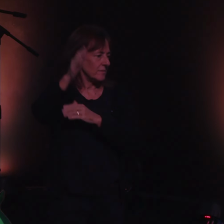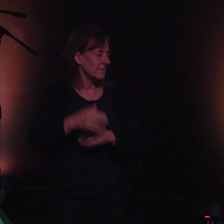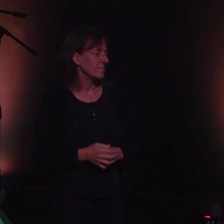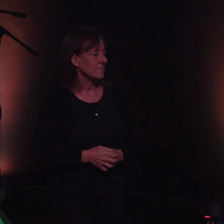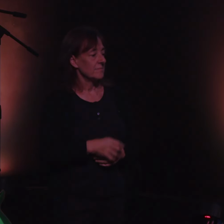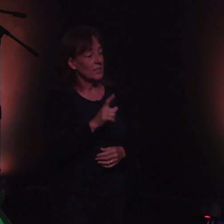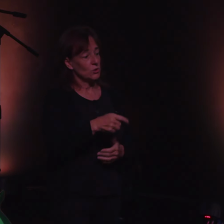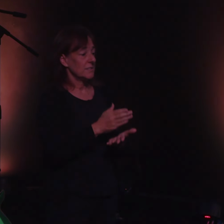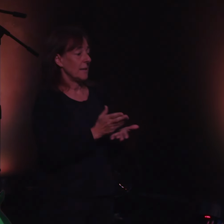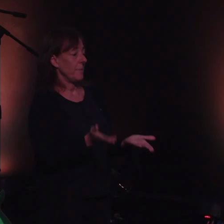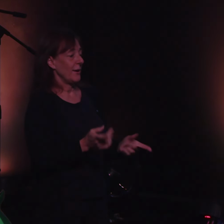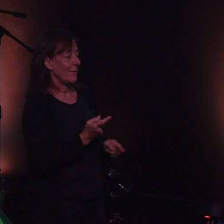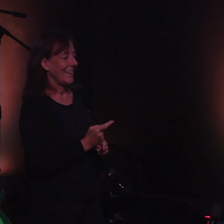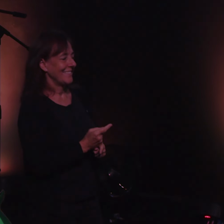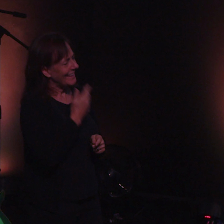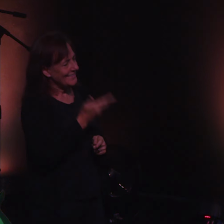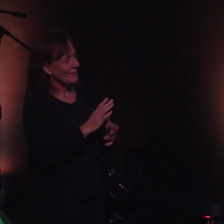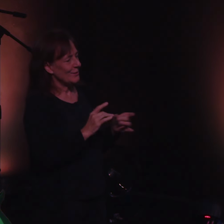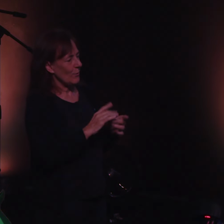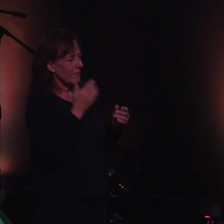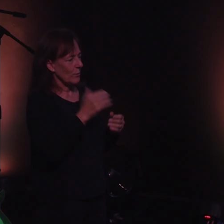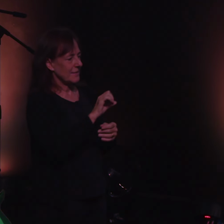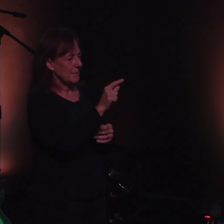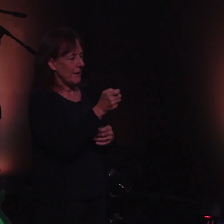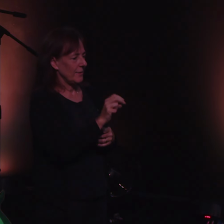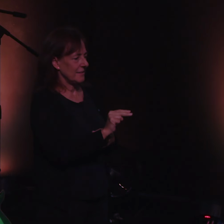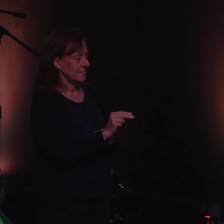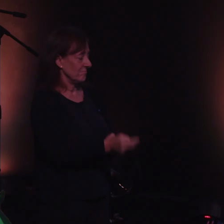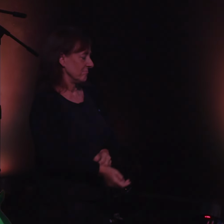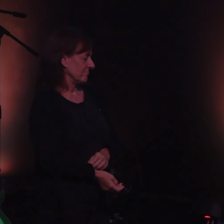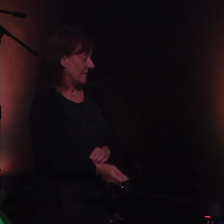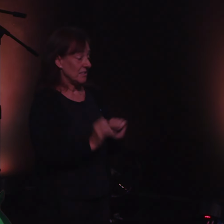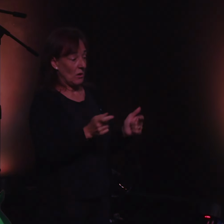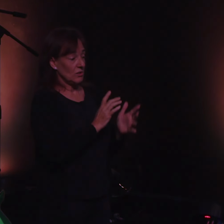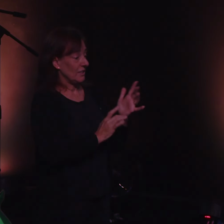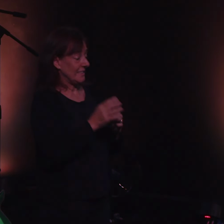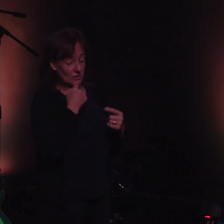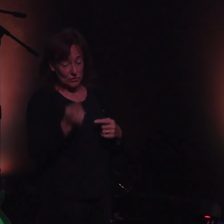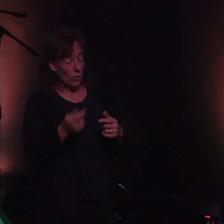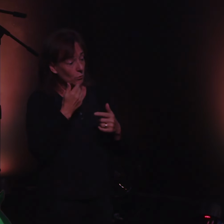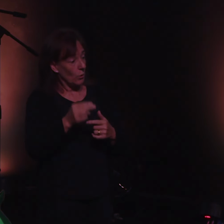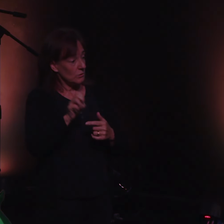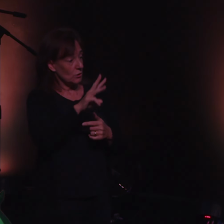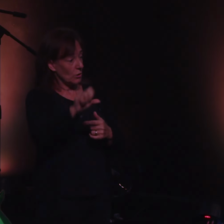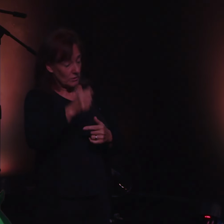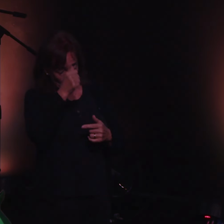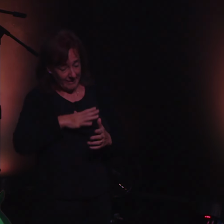just stop there. That's the story of the Good Samaritan. That's all that Jesus needed to do. He should just share the good news with this